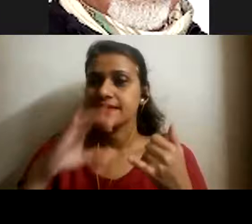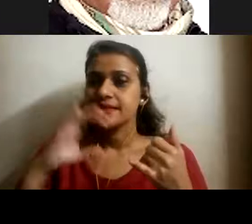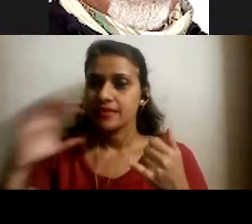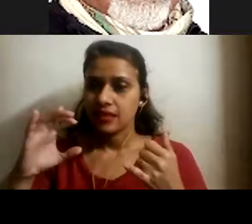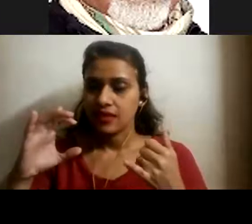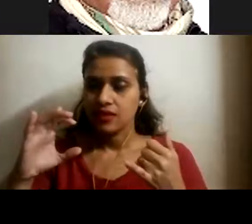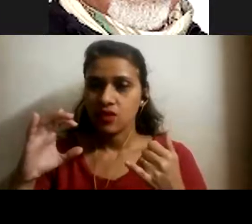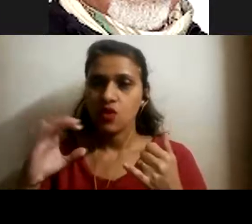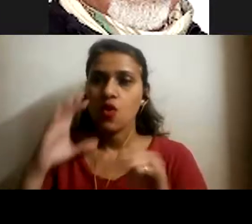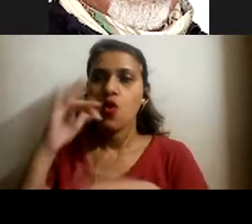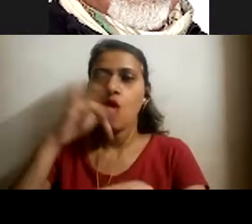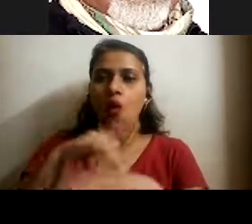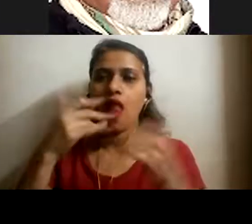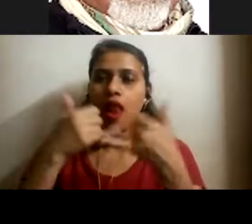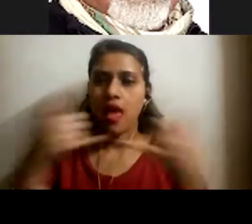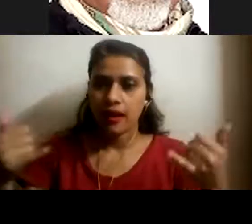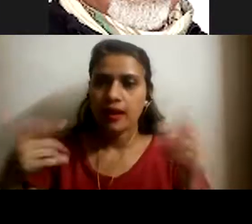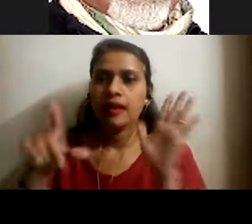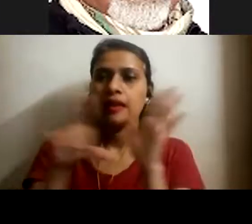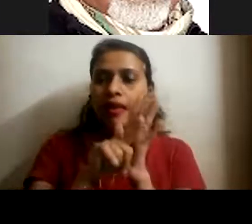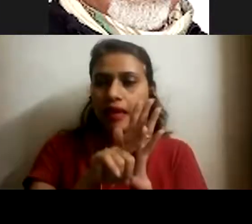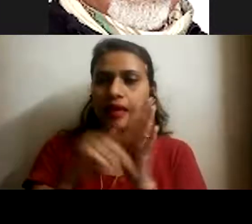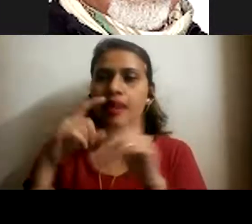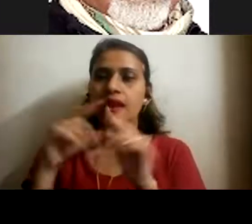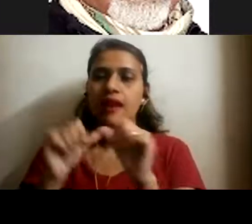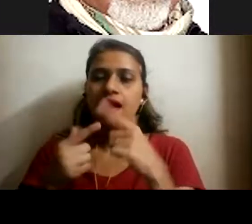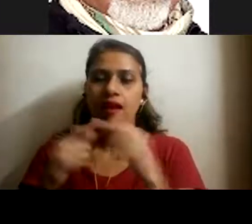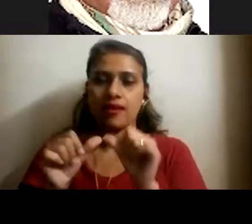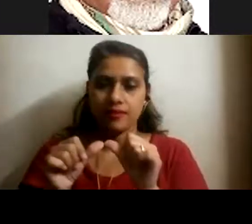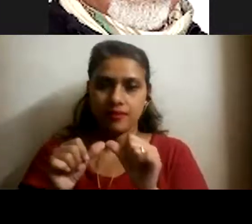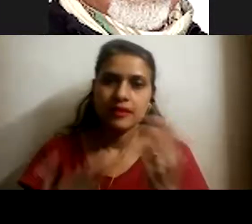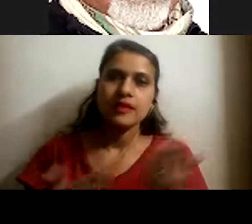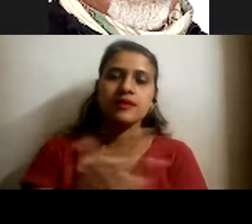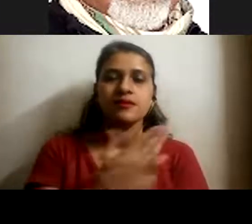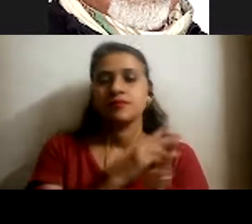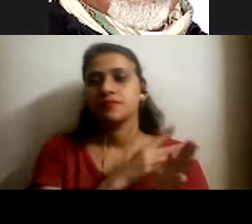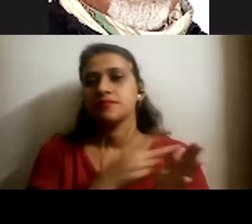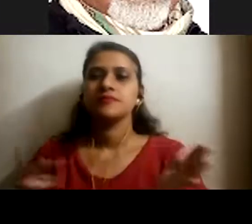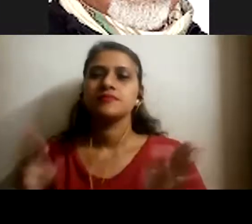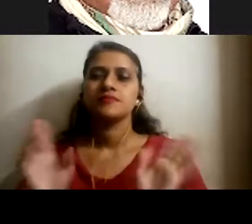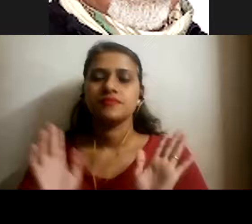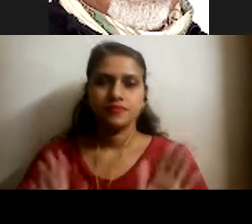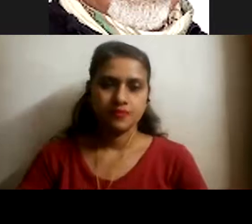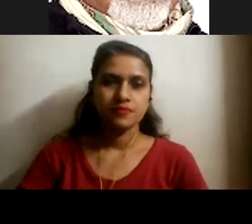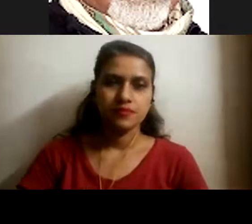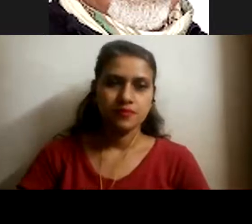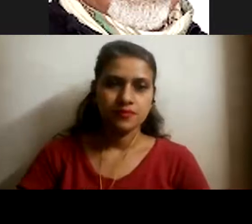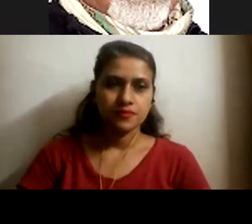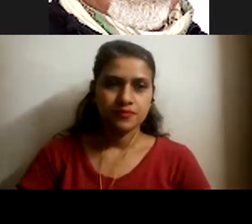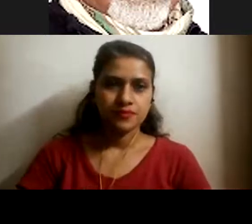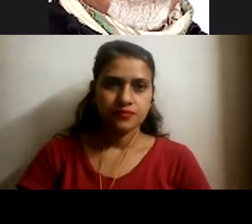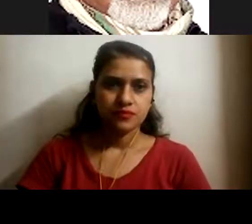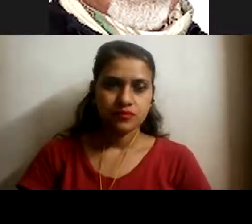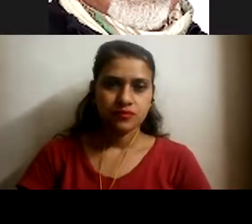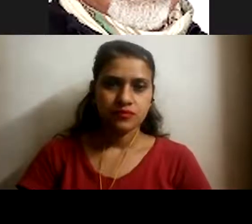database. This is just a gist of it. Once we keep doing it on at least twice a week, we'll